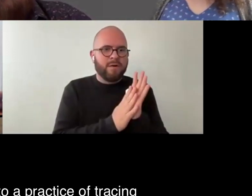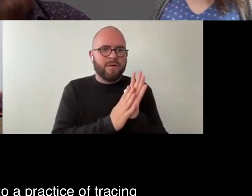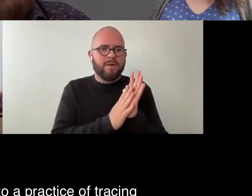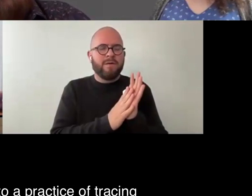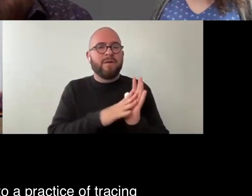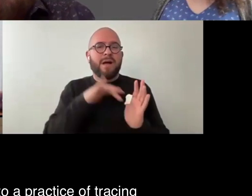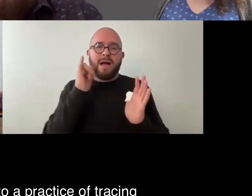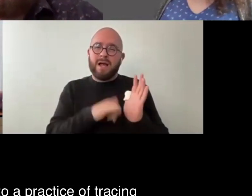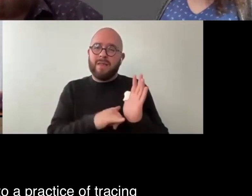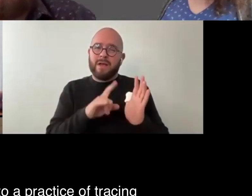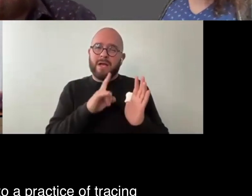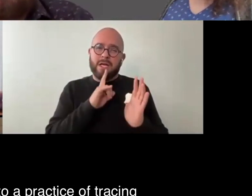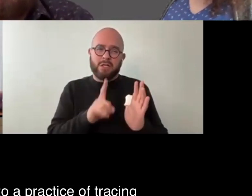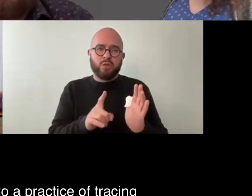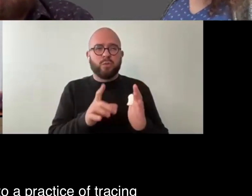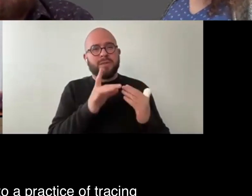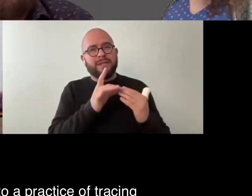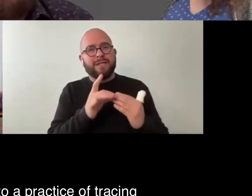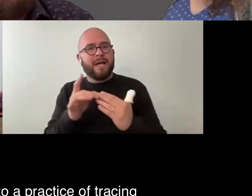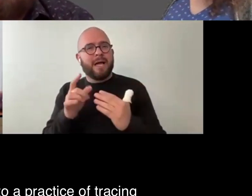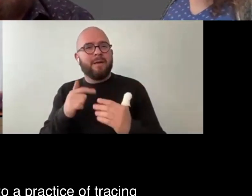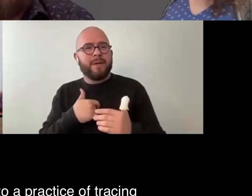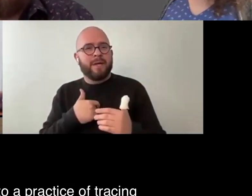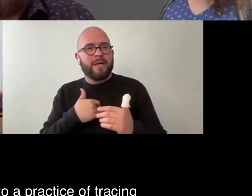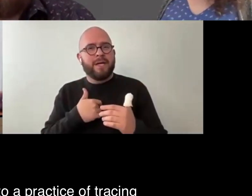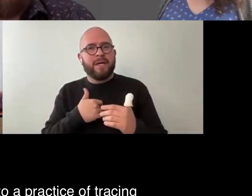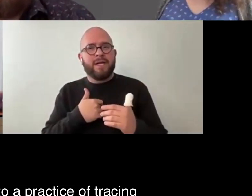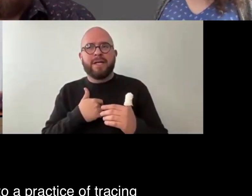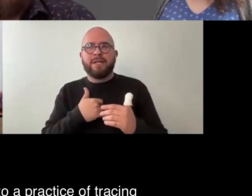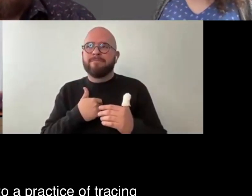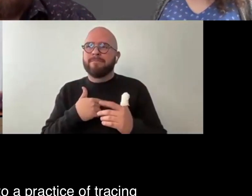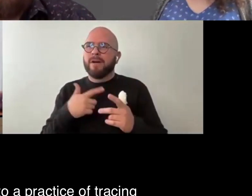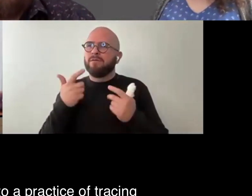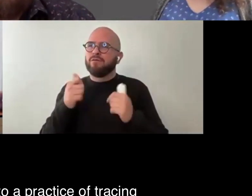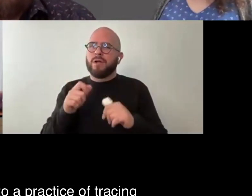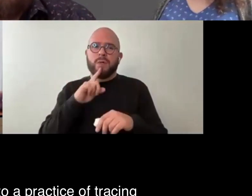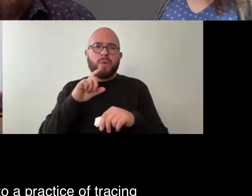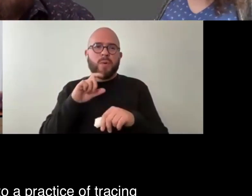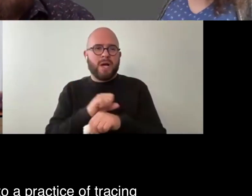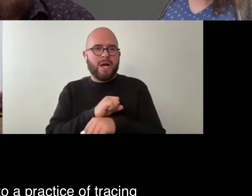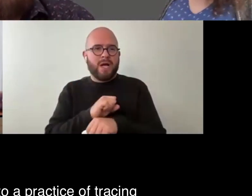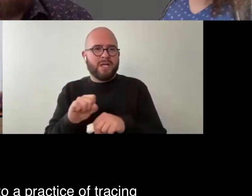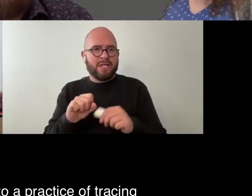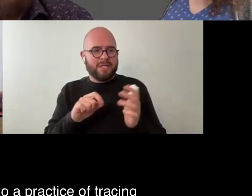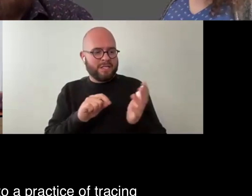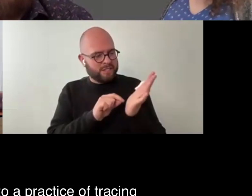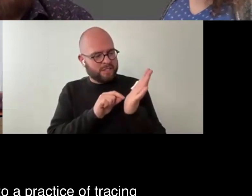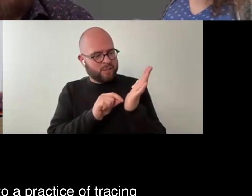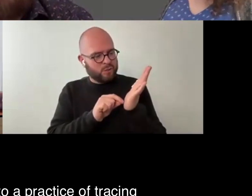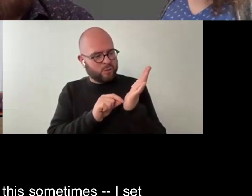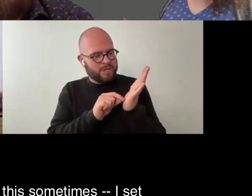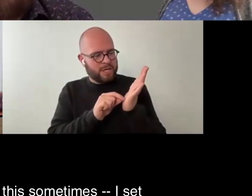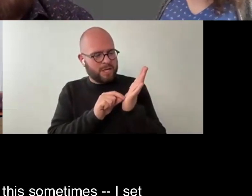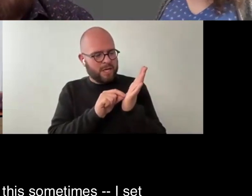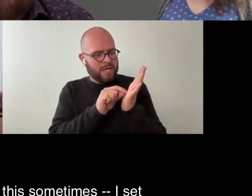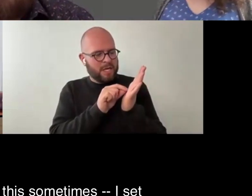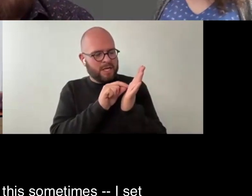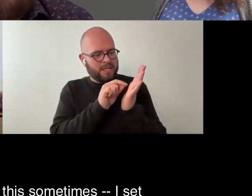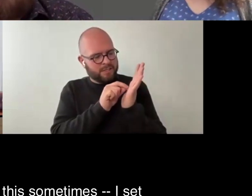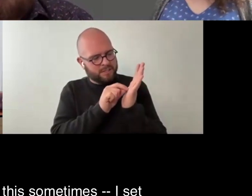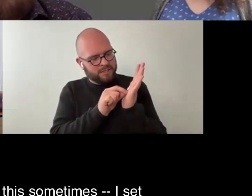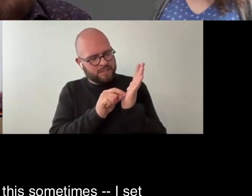of tracing the line, like the actual line of my own hand,